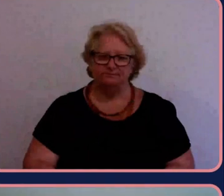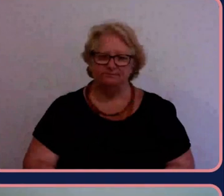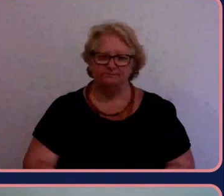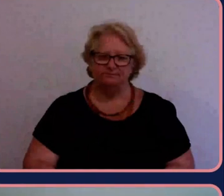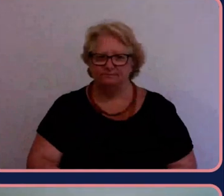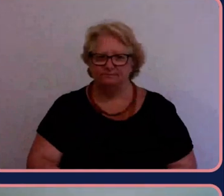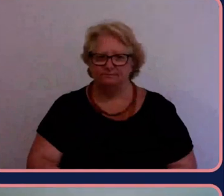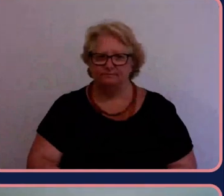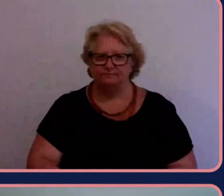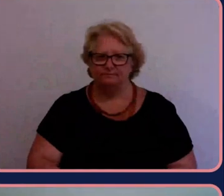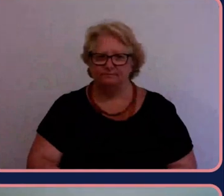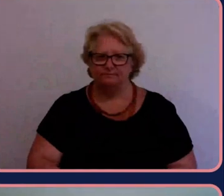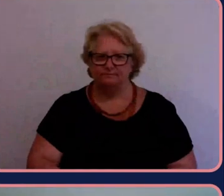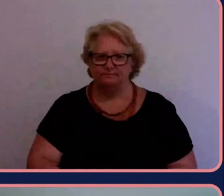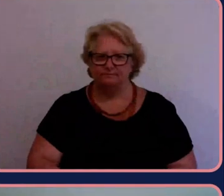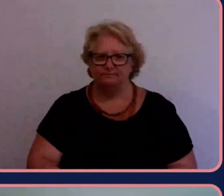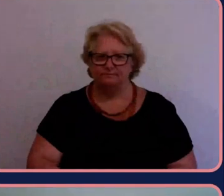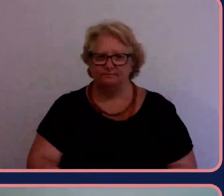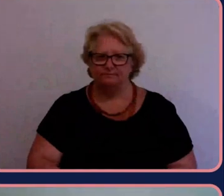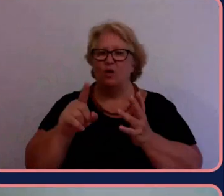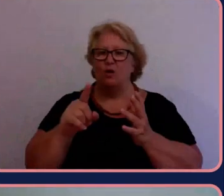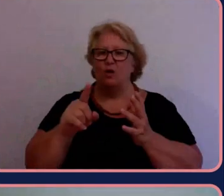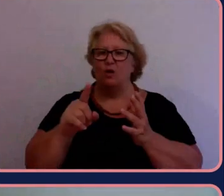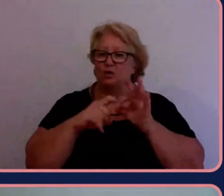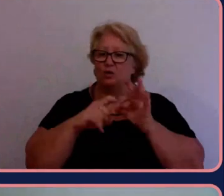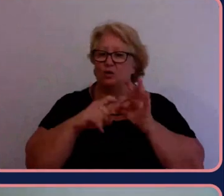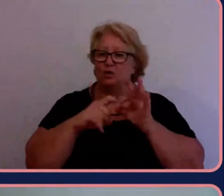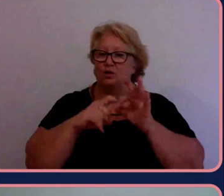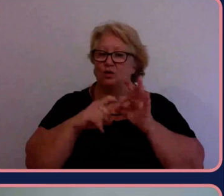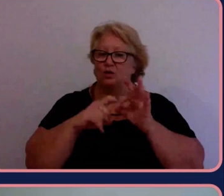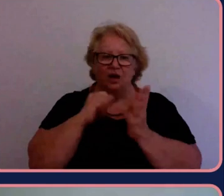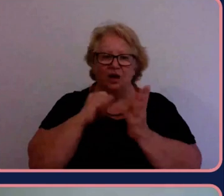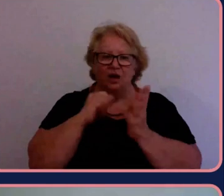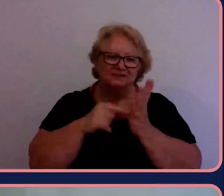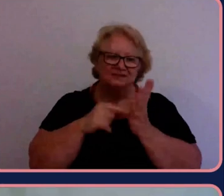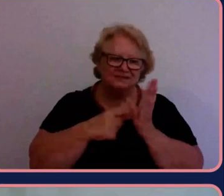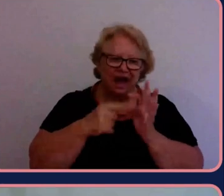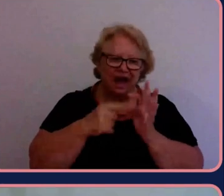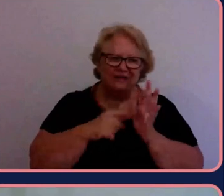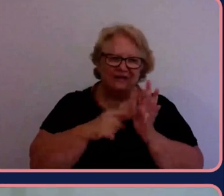how will states and territories and the disability community be involved as we go forward?